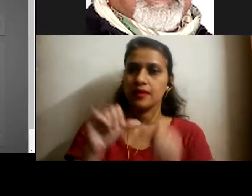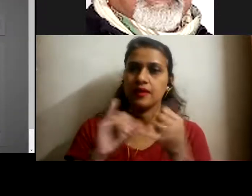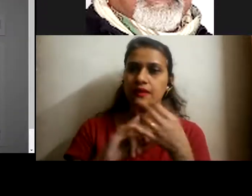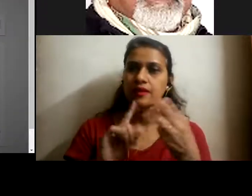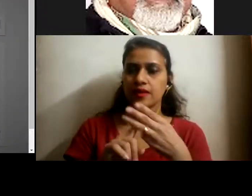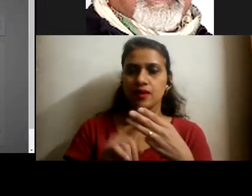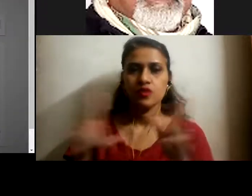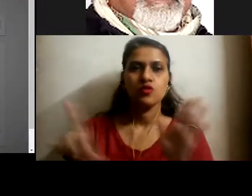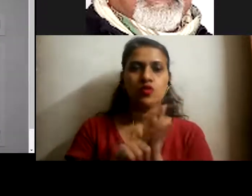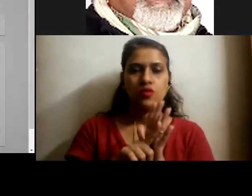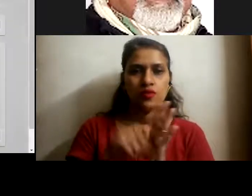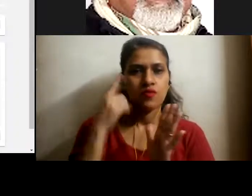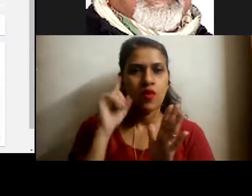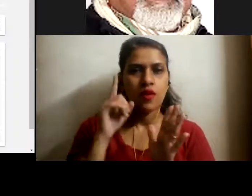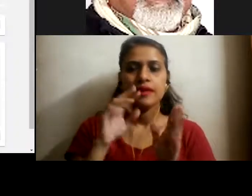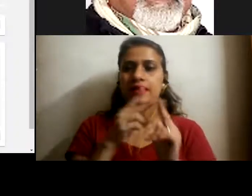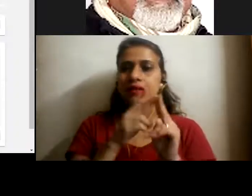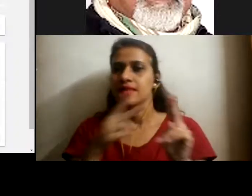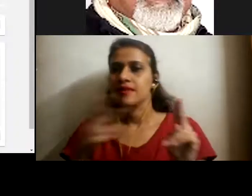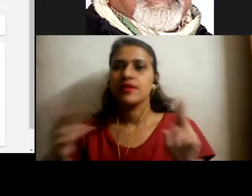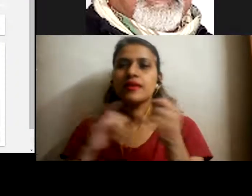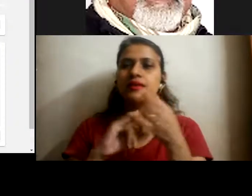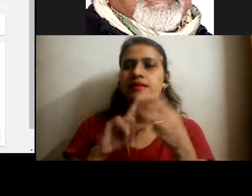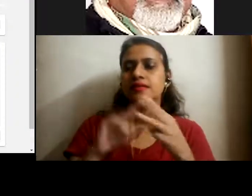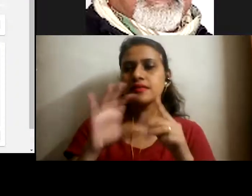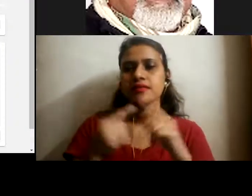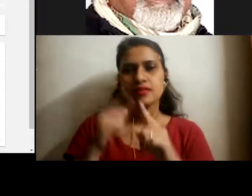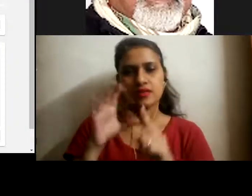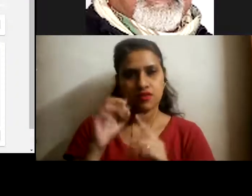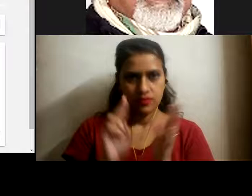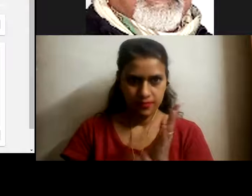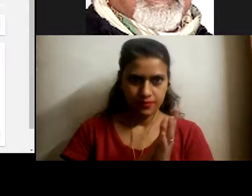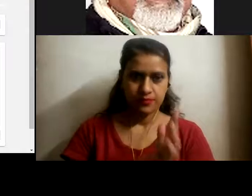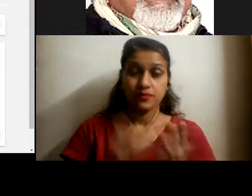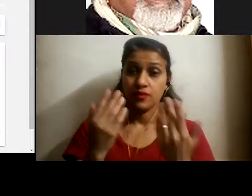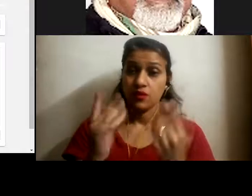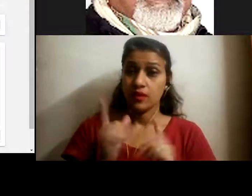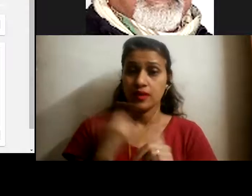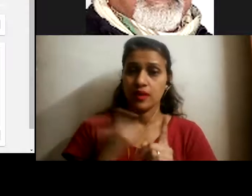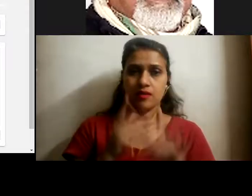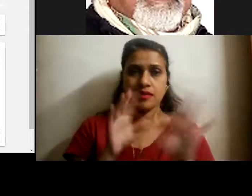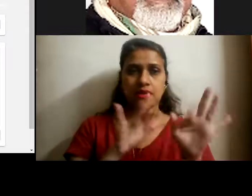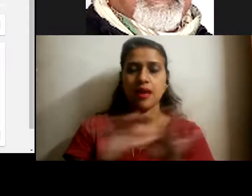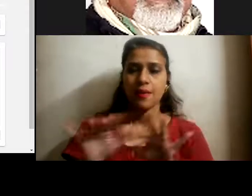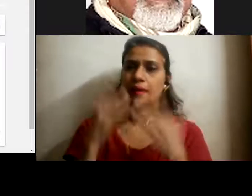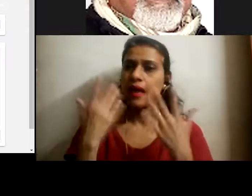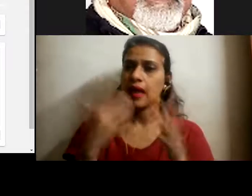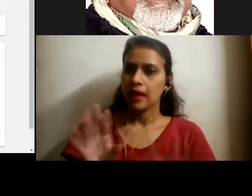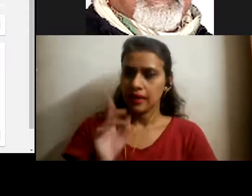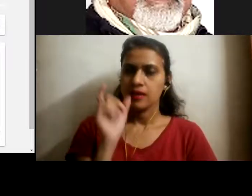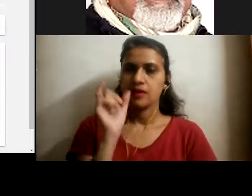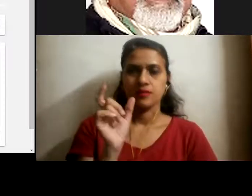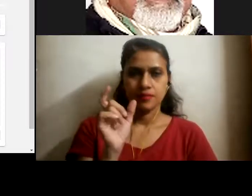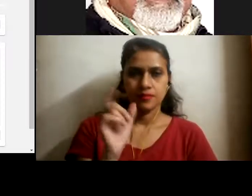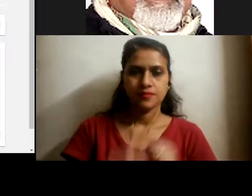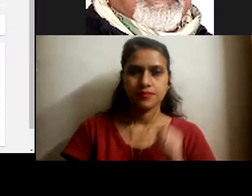So here, as we all can see, here you have to type any term of an act. For